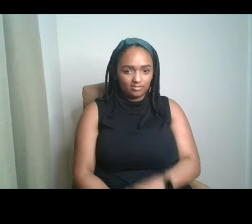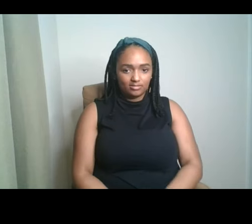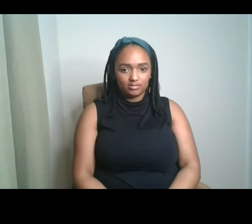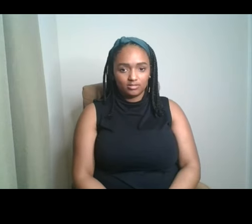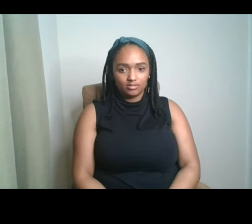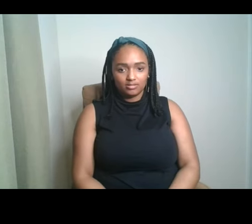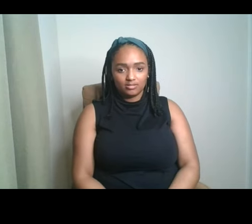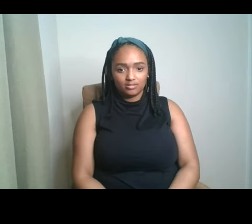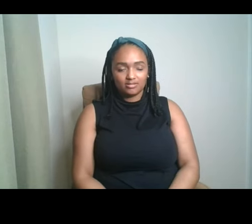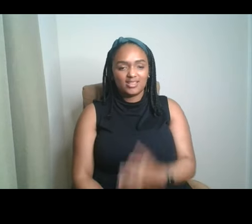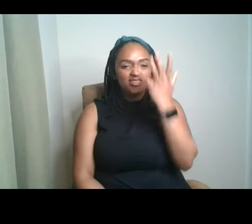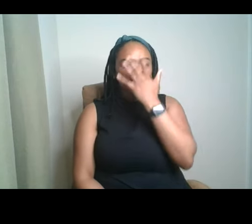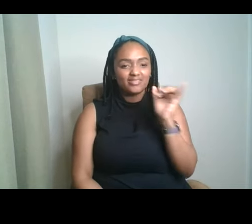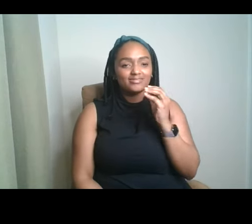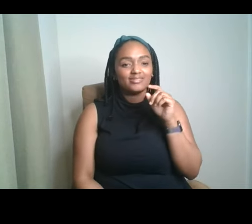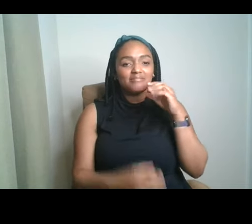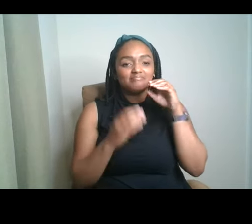chomping. But